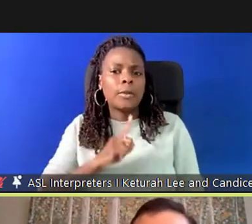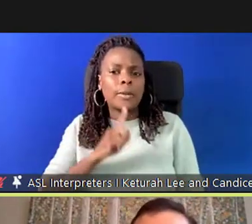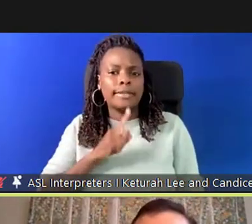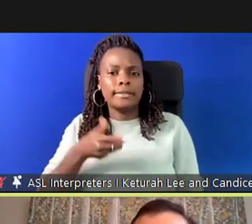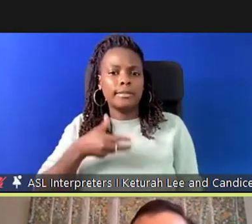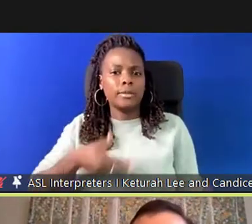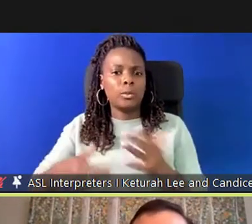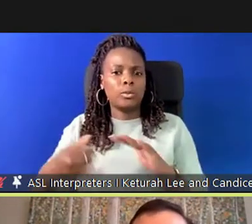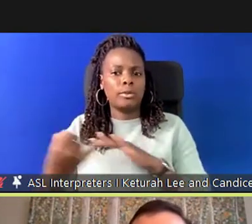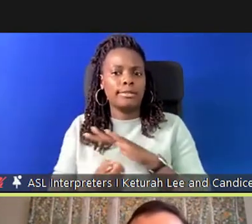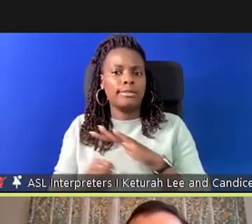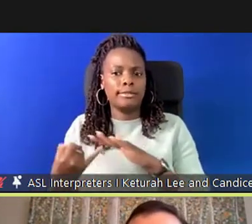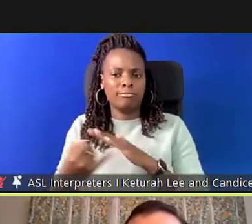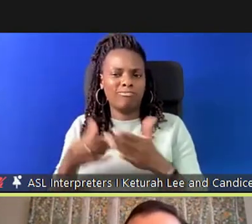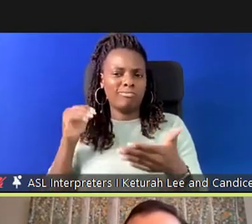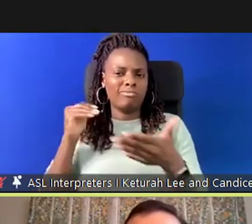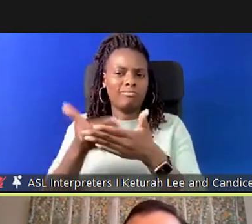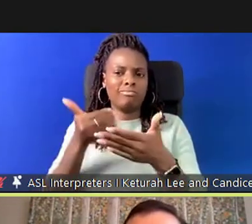life.